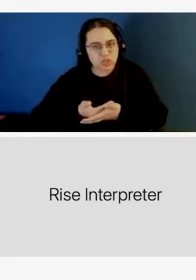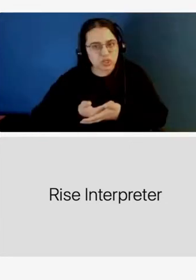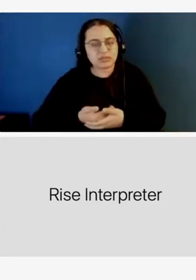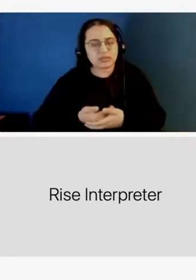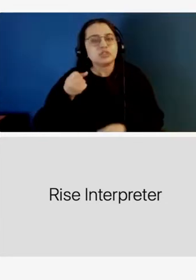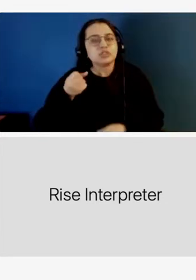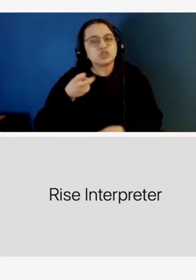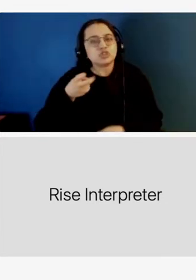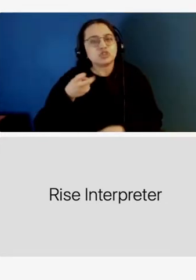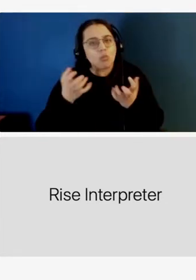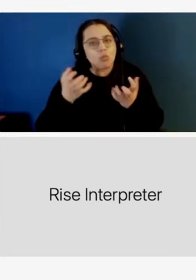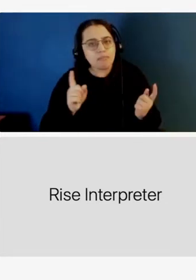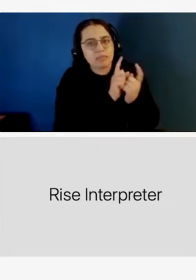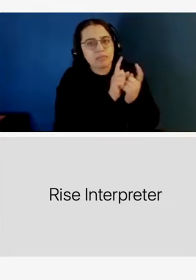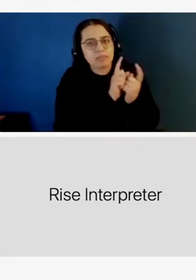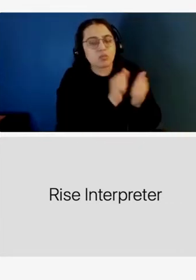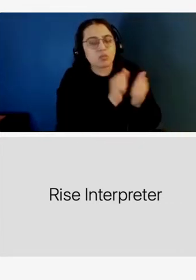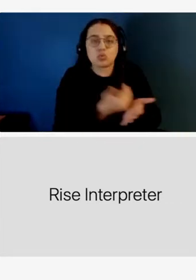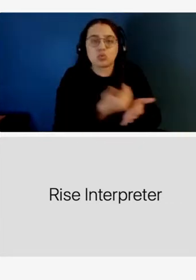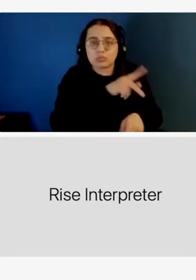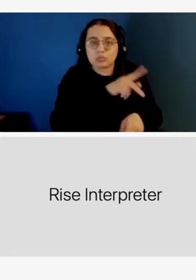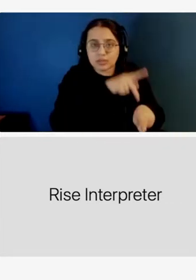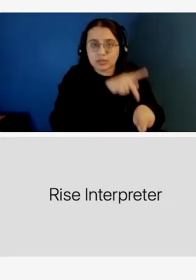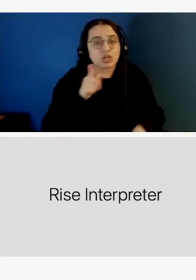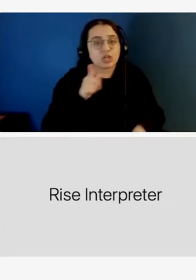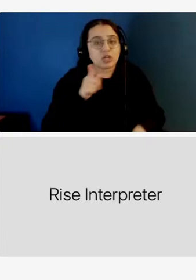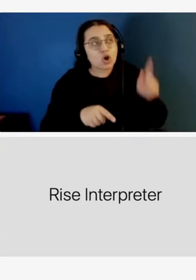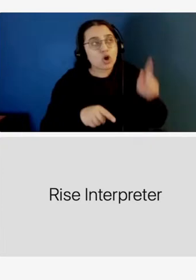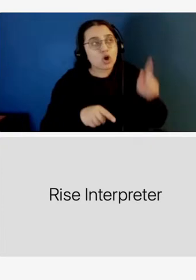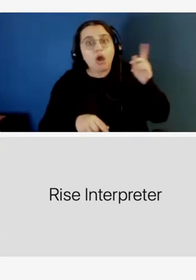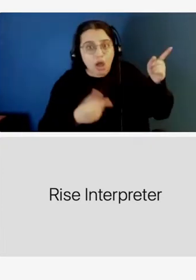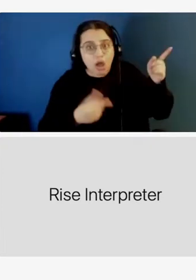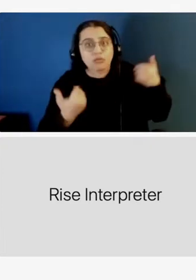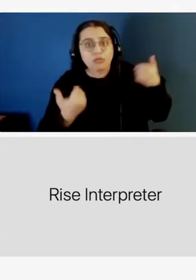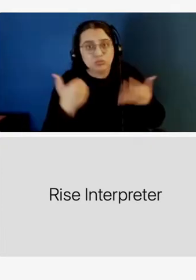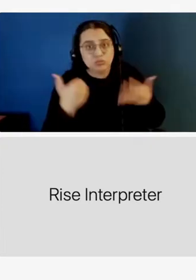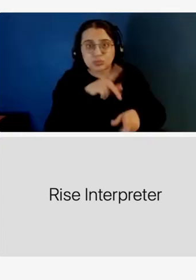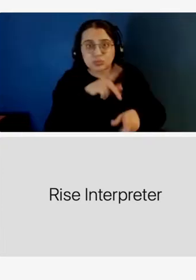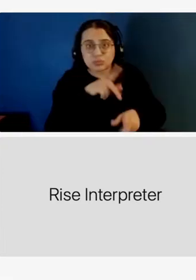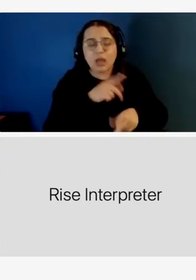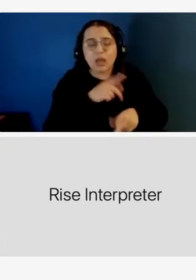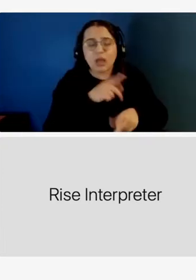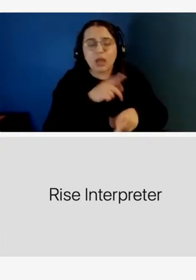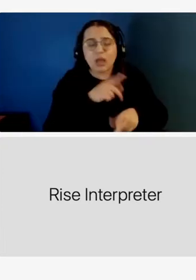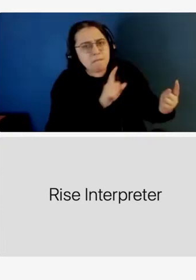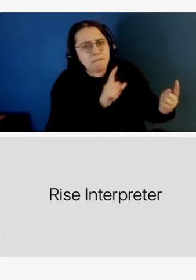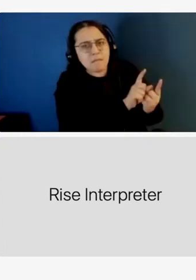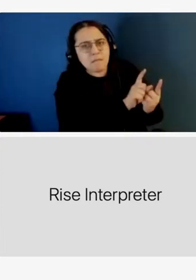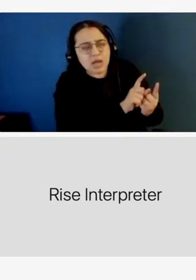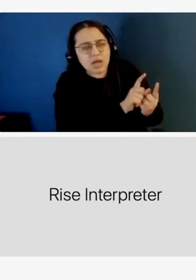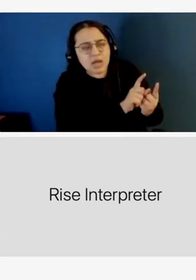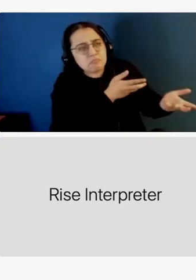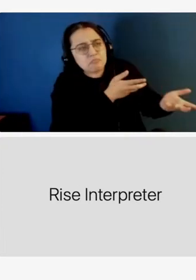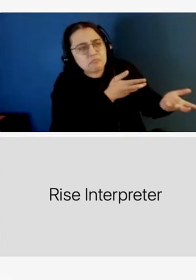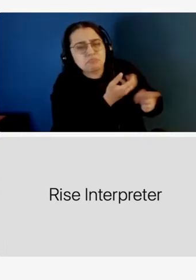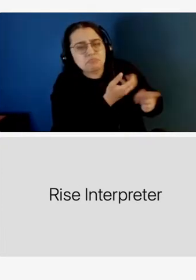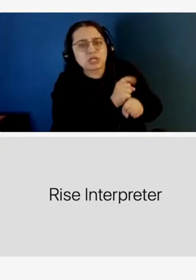new principal. She had heard there was a new principal, and she wanted to meet with them to make sure that the